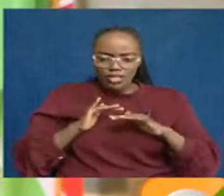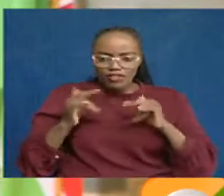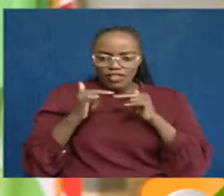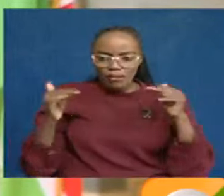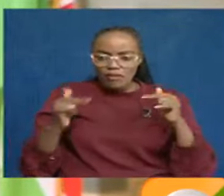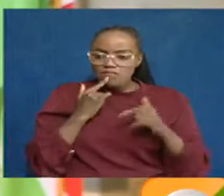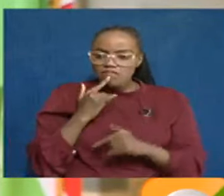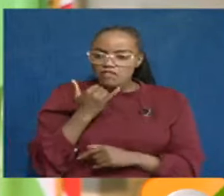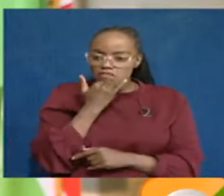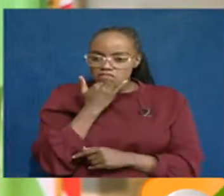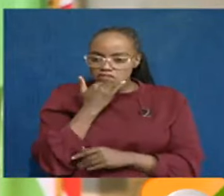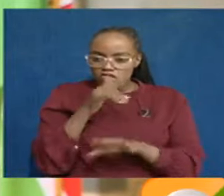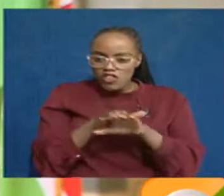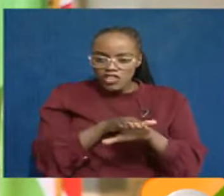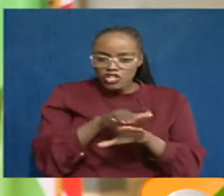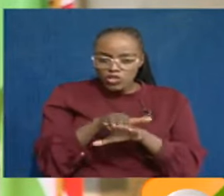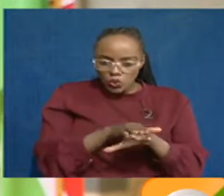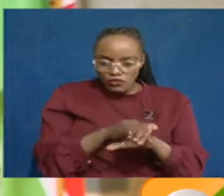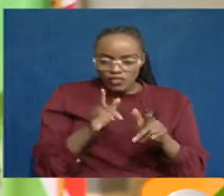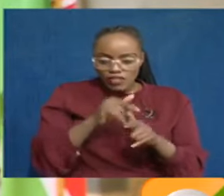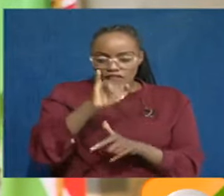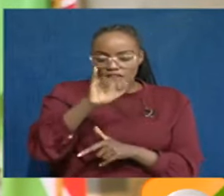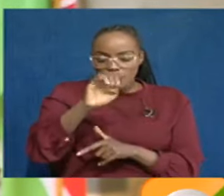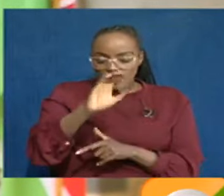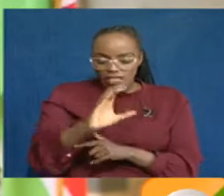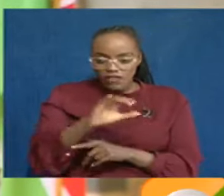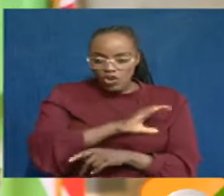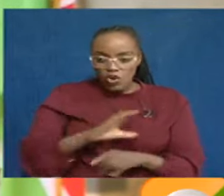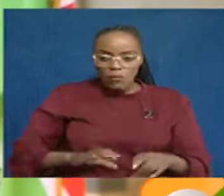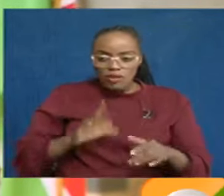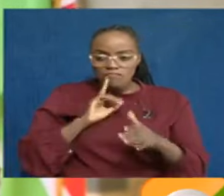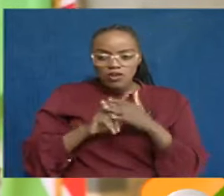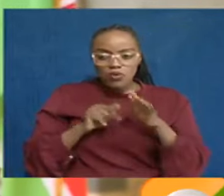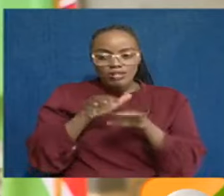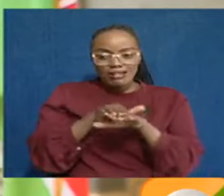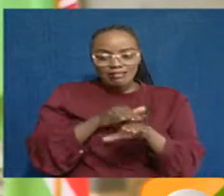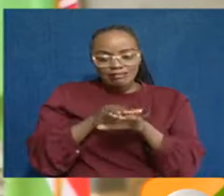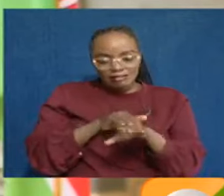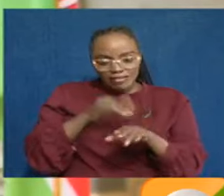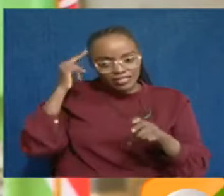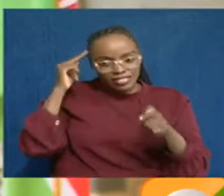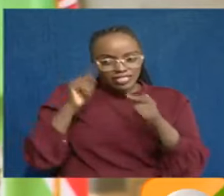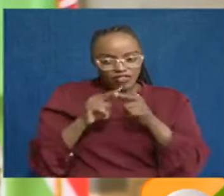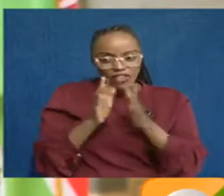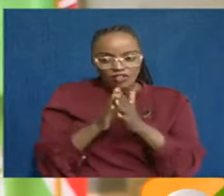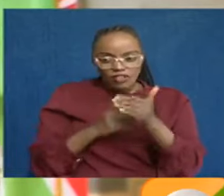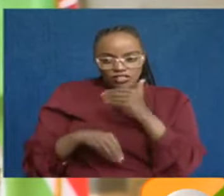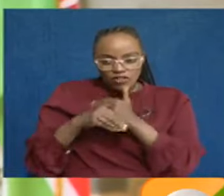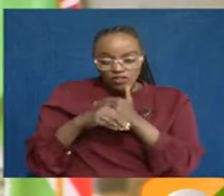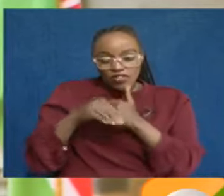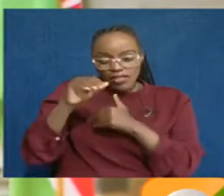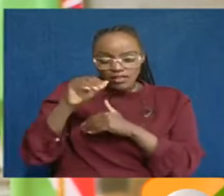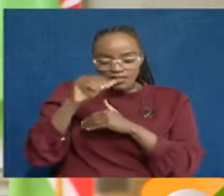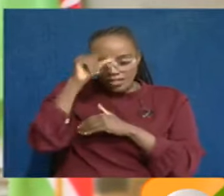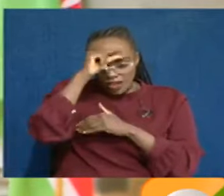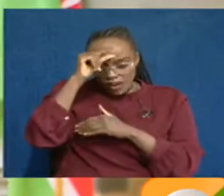now criticized the delay in the gazettement of the IEBC commission, citing the delay as intentional and accusing the government of stalling the